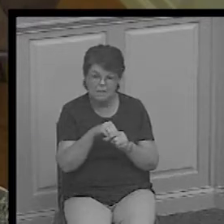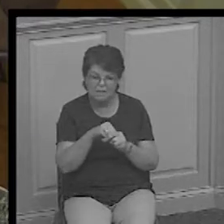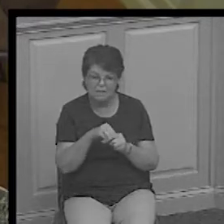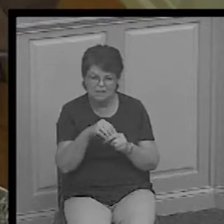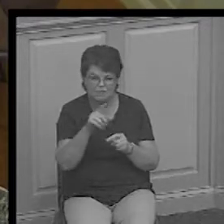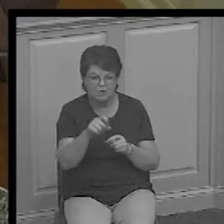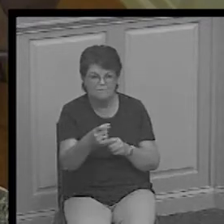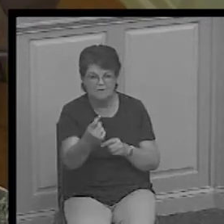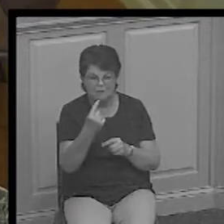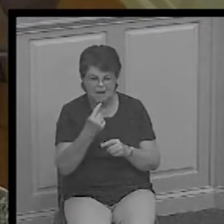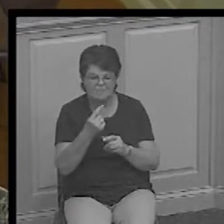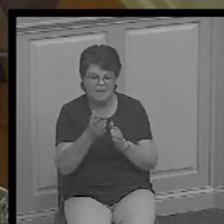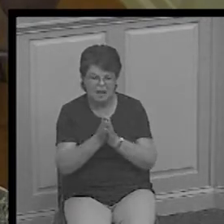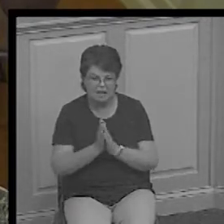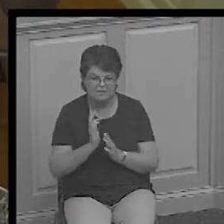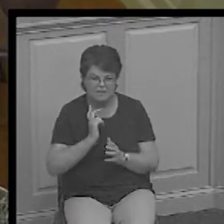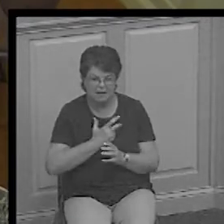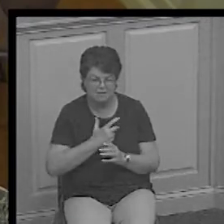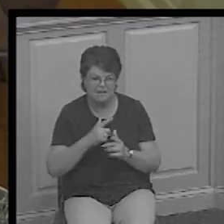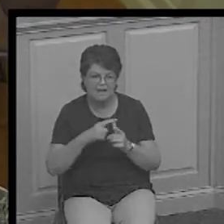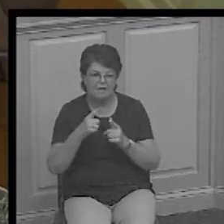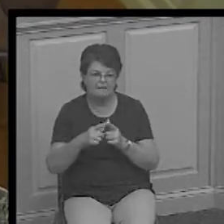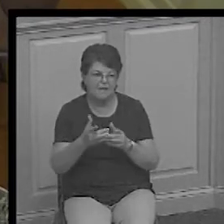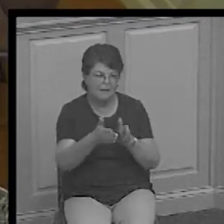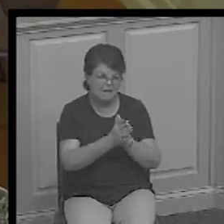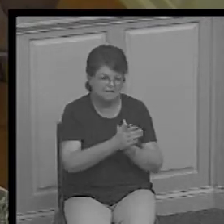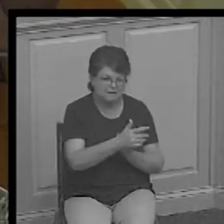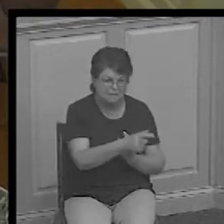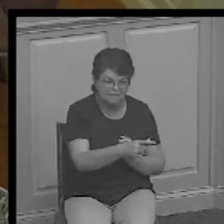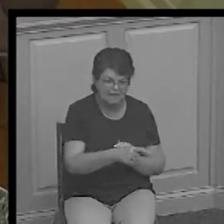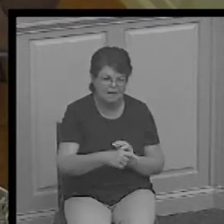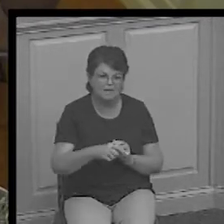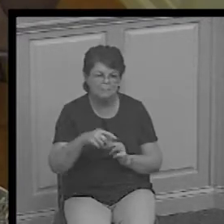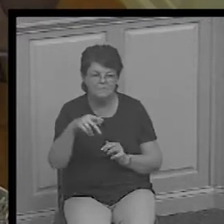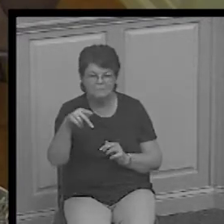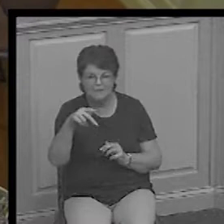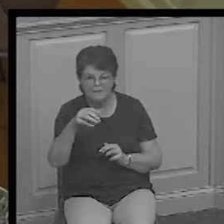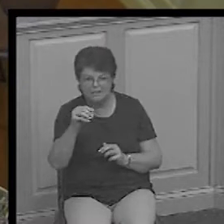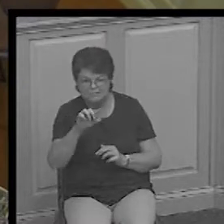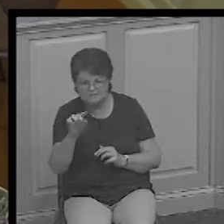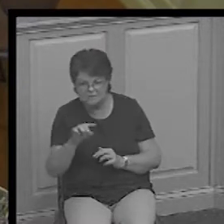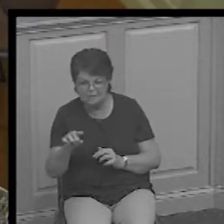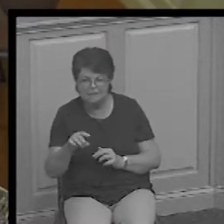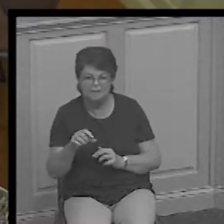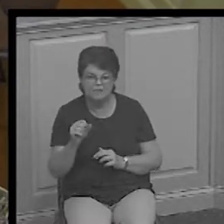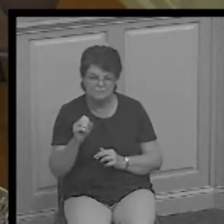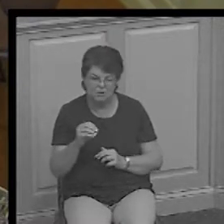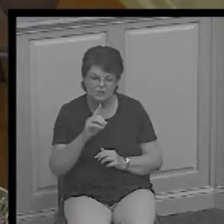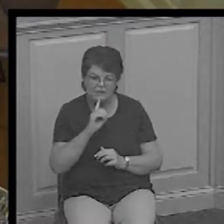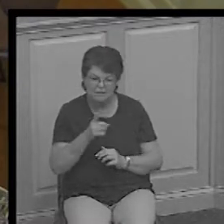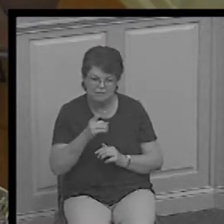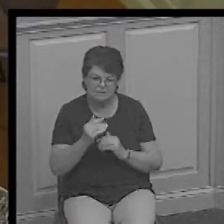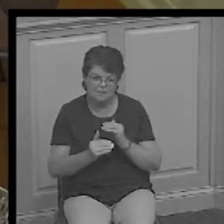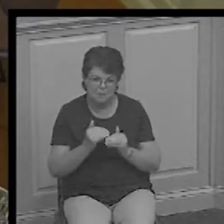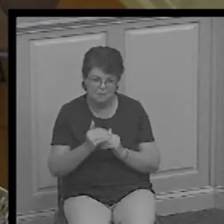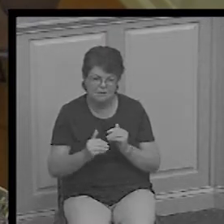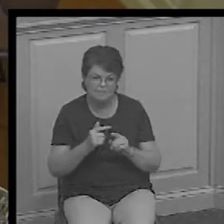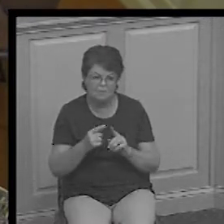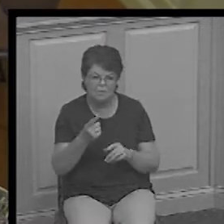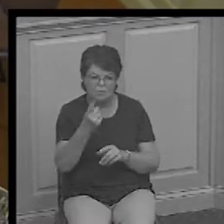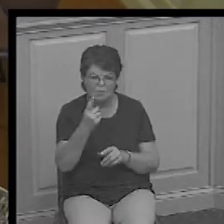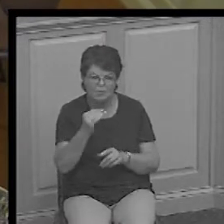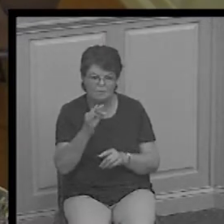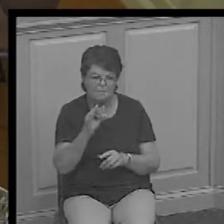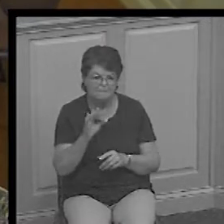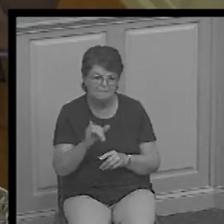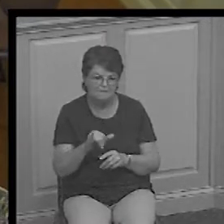come to us and ask for it. and then Yeah. them. In So- planning and zoning. in planning and zoning. So it is a process, but it's also one of those, if you can